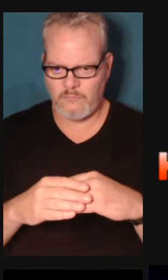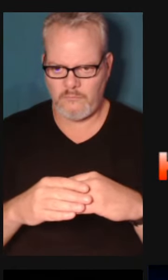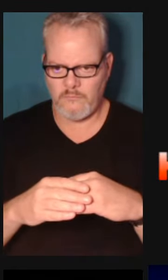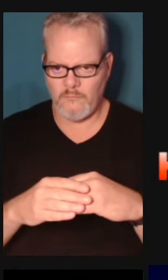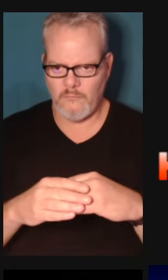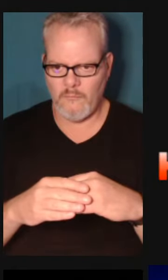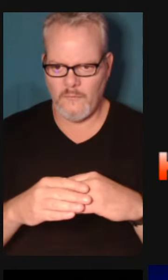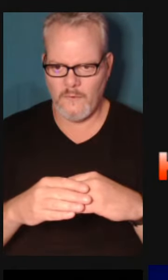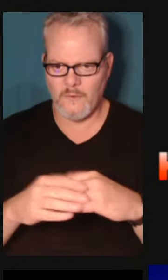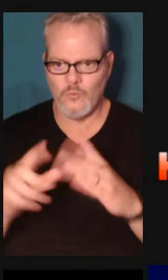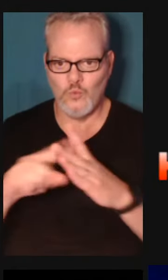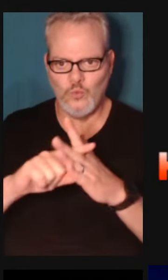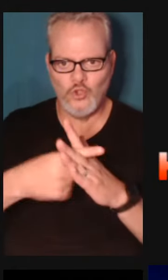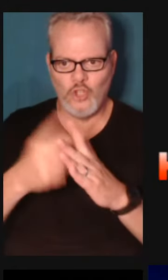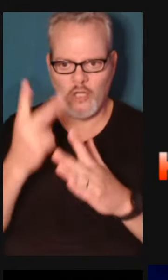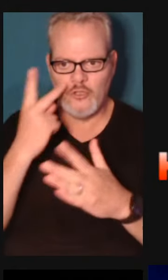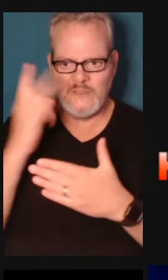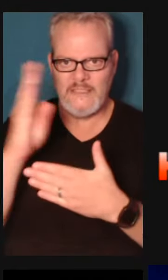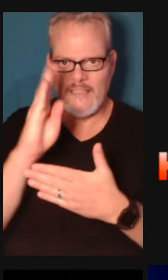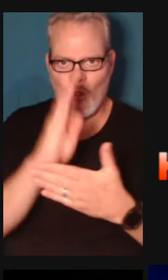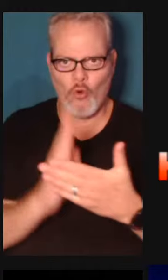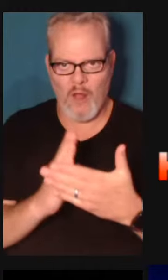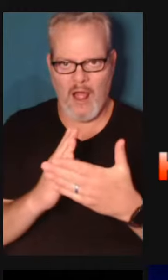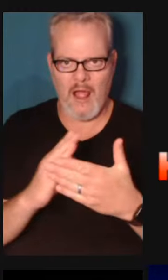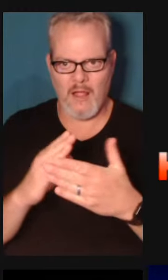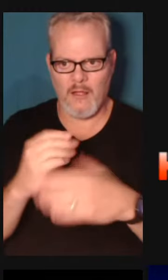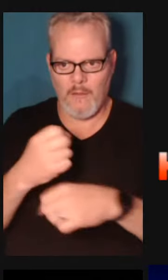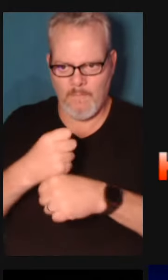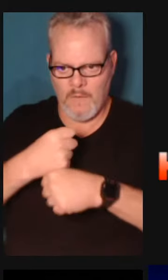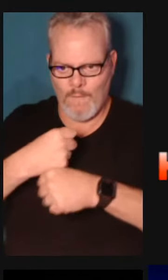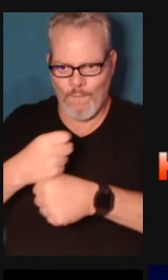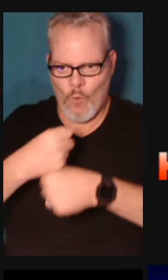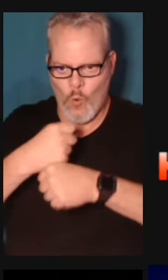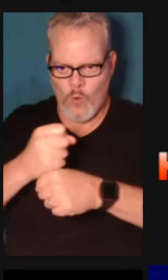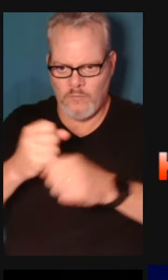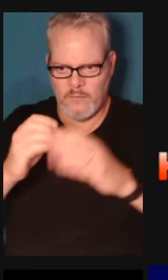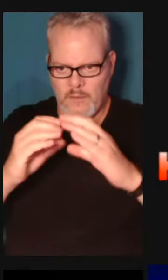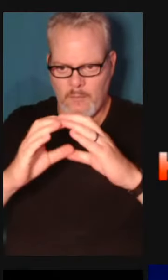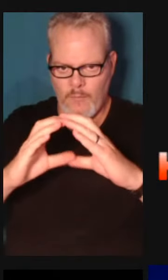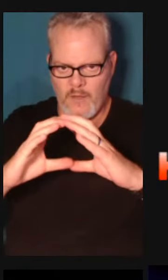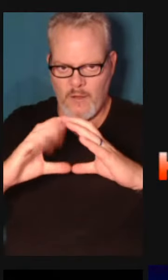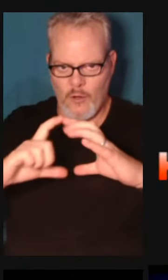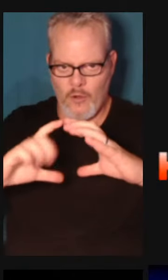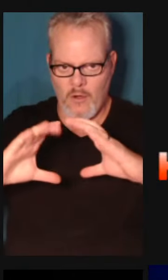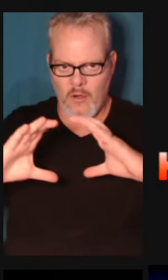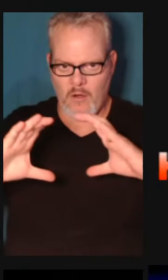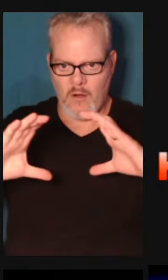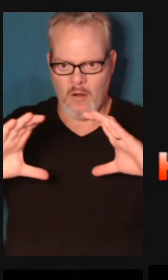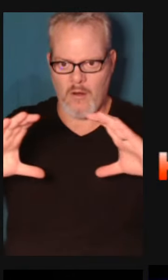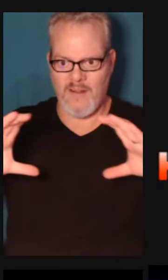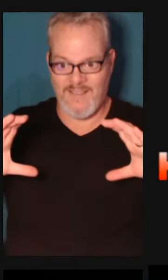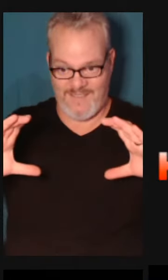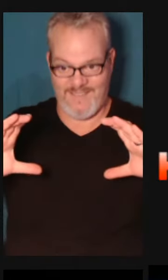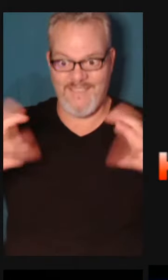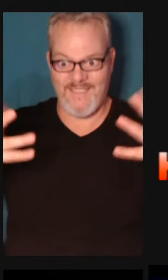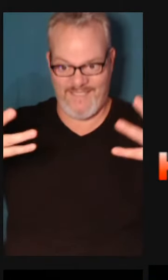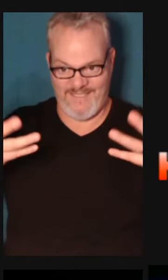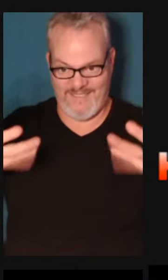So you start to see the crack form. Gets a little bit bigger, but that's kind of it. So there it is.